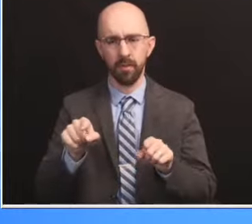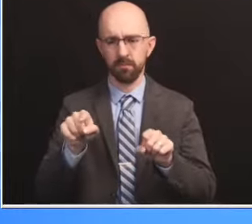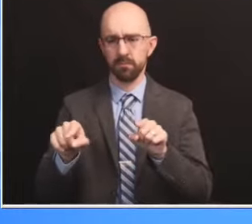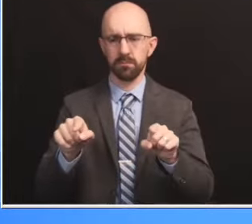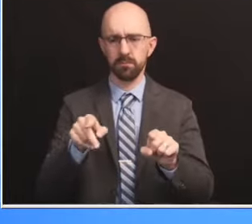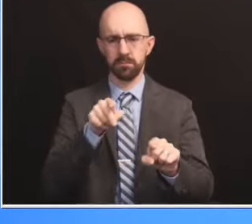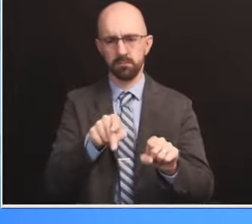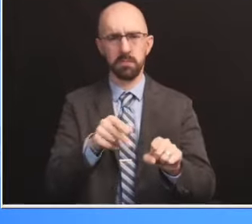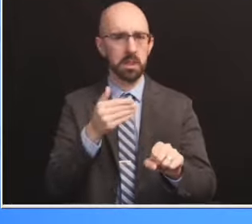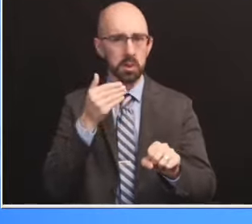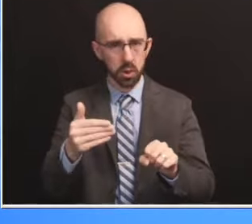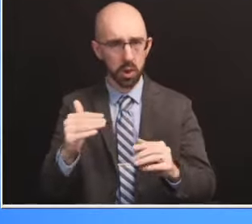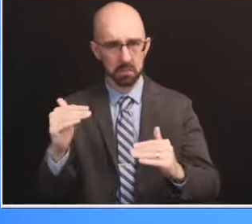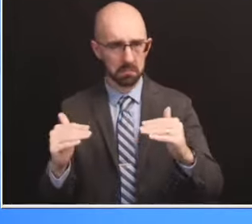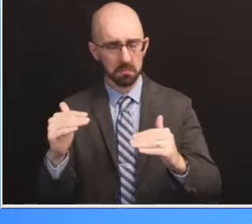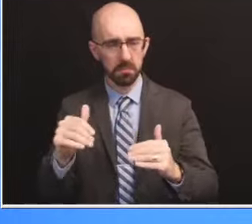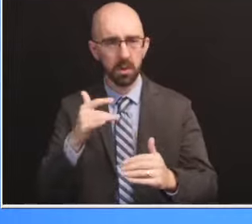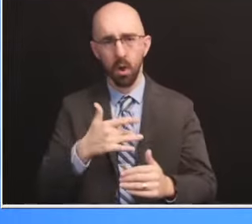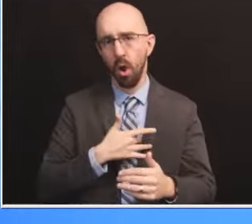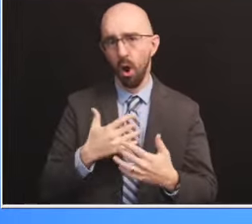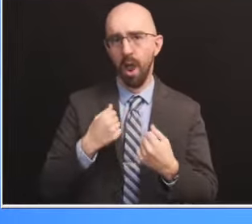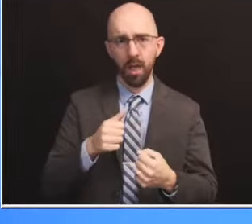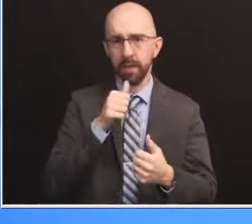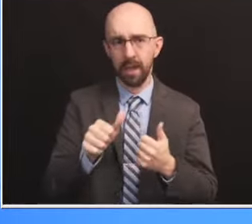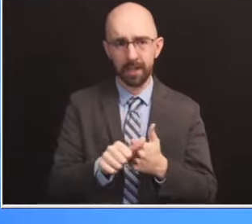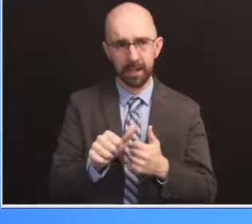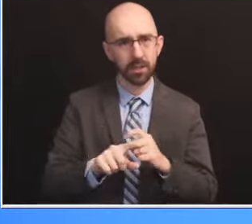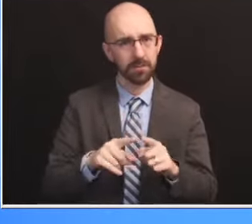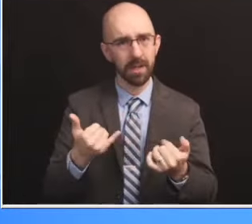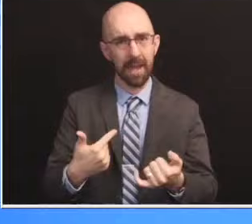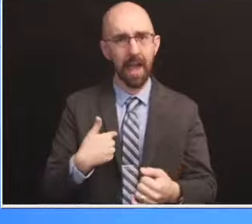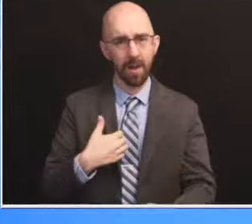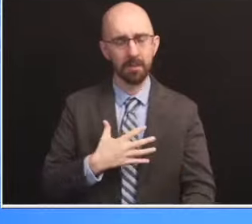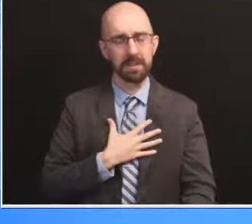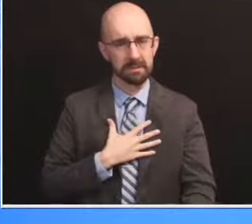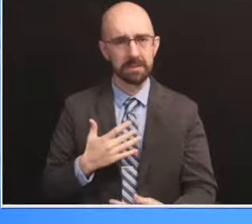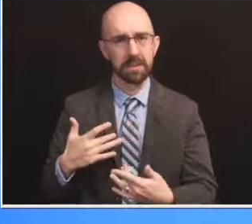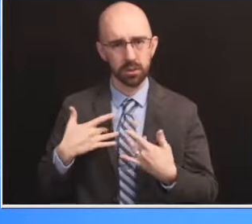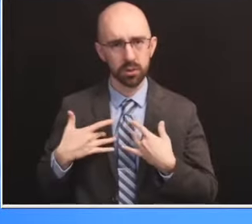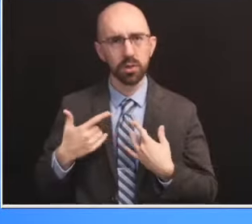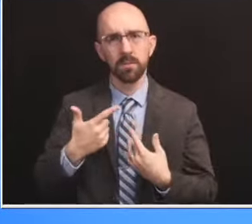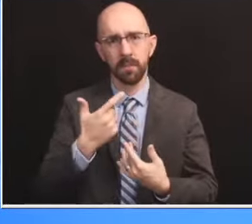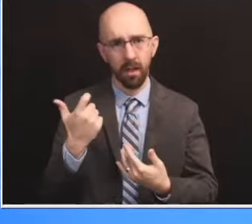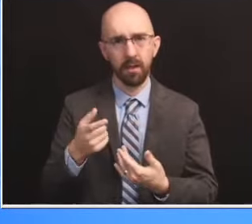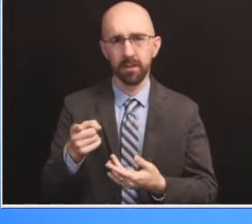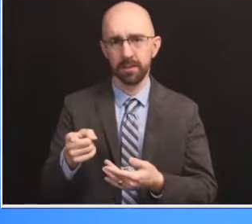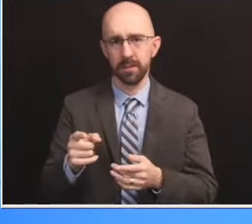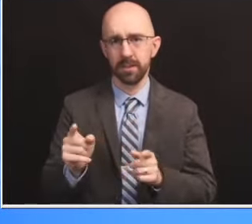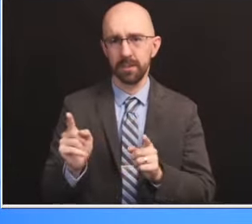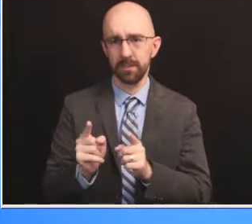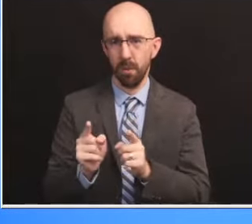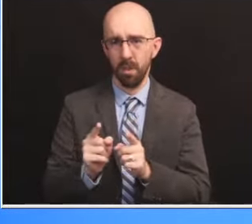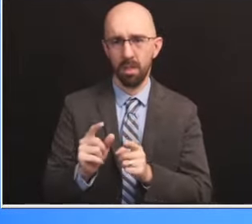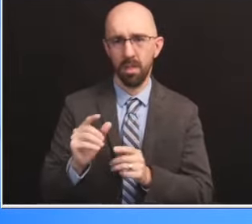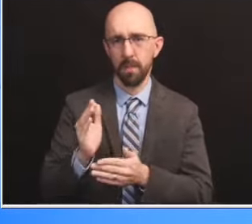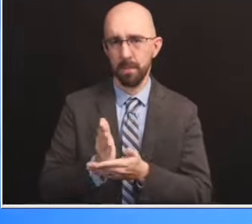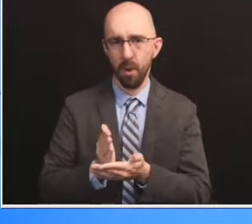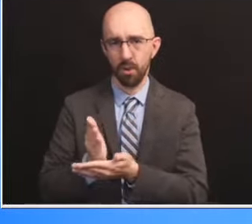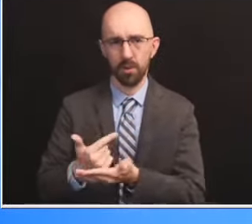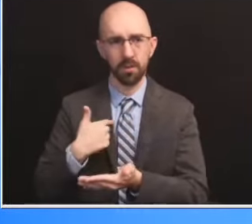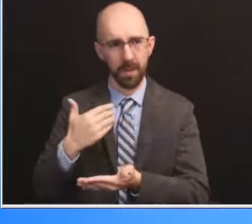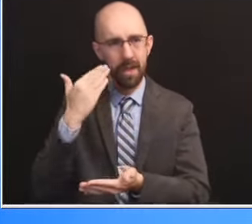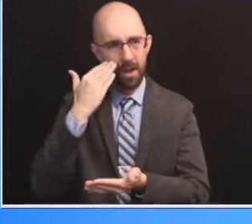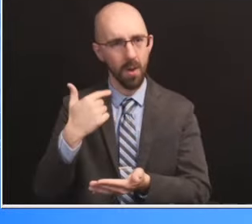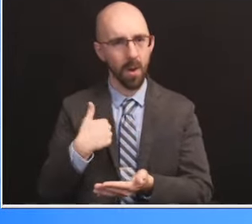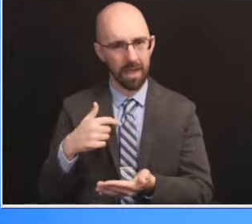health isn't in danger. But now I am really concerned because the small particles, which I know I need to